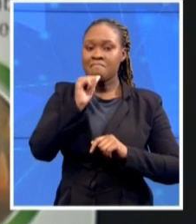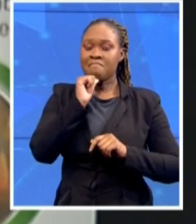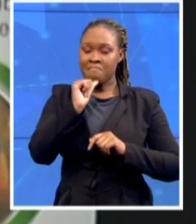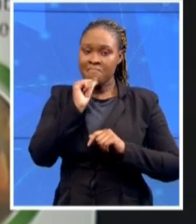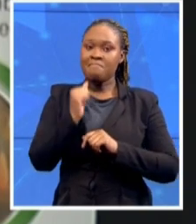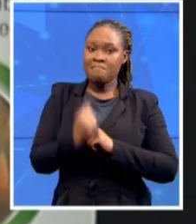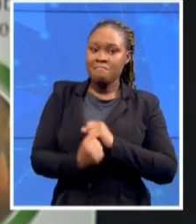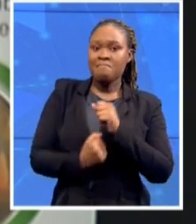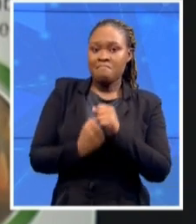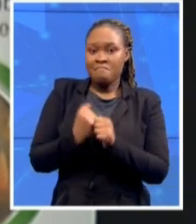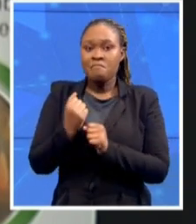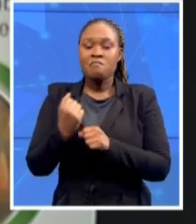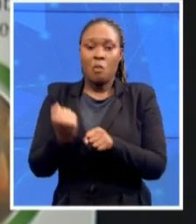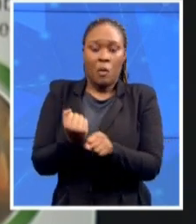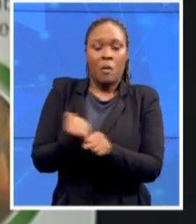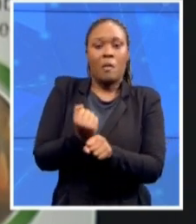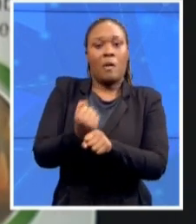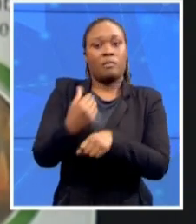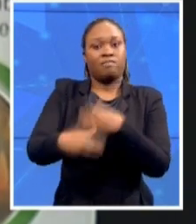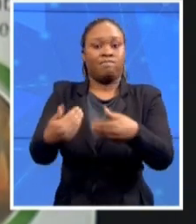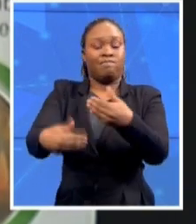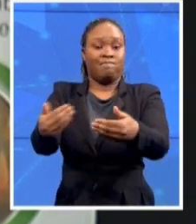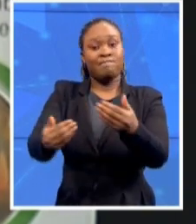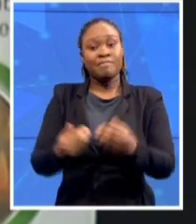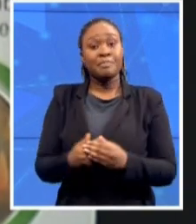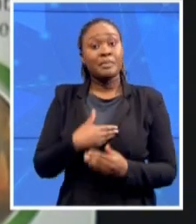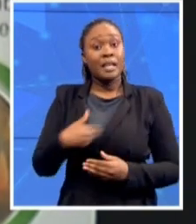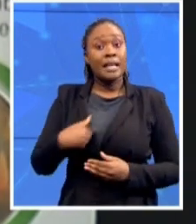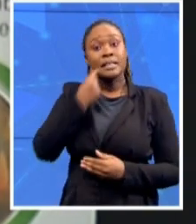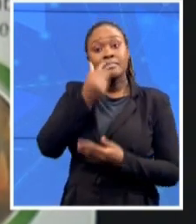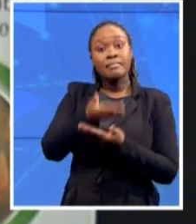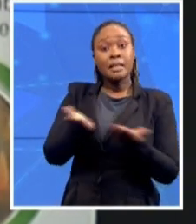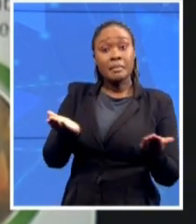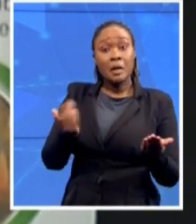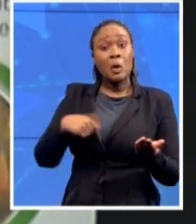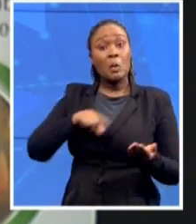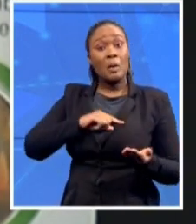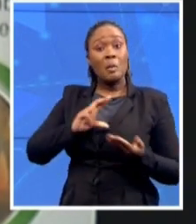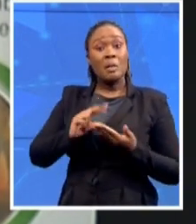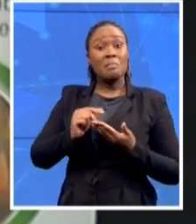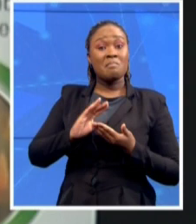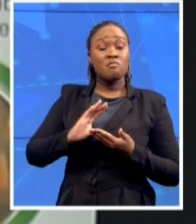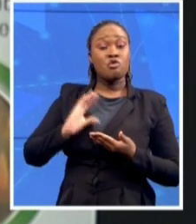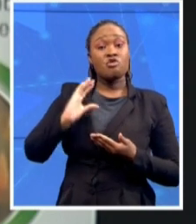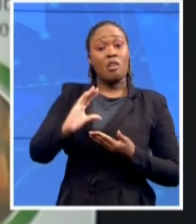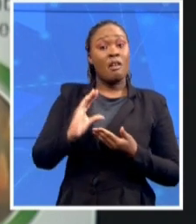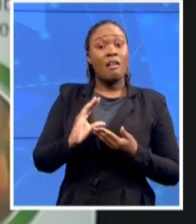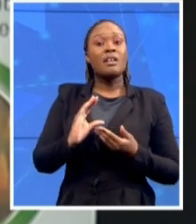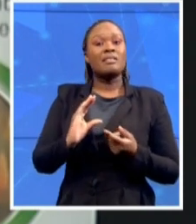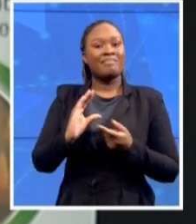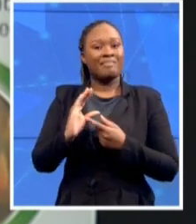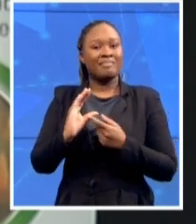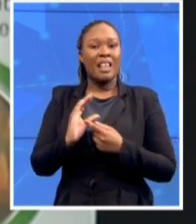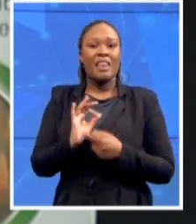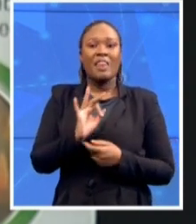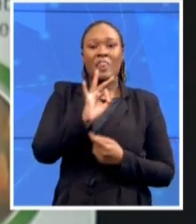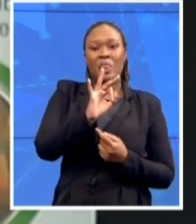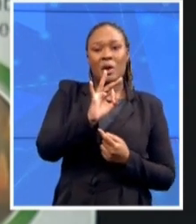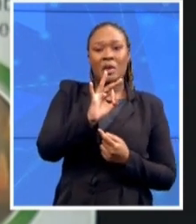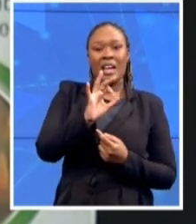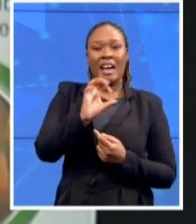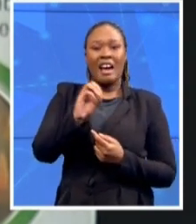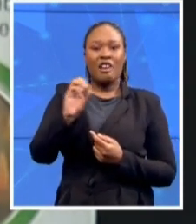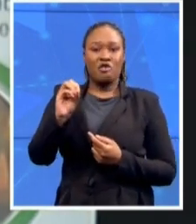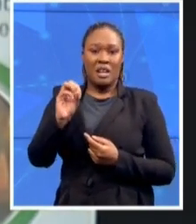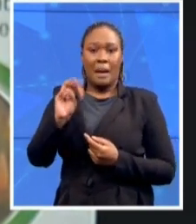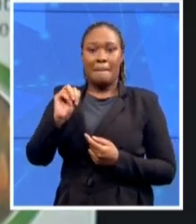Ladies and gentlemen, we will be procuring up to 300 megawatts of renewable energy, much of which will be